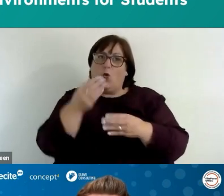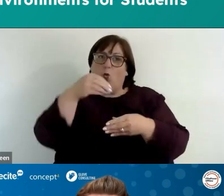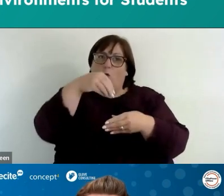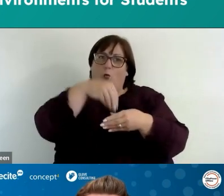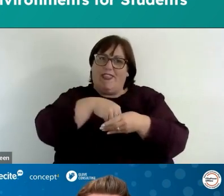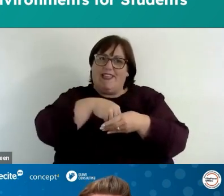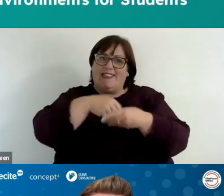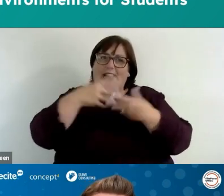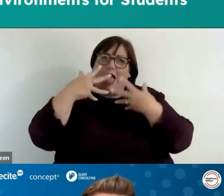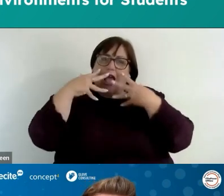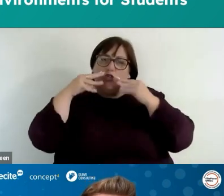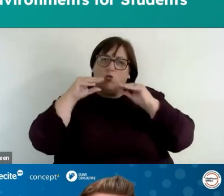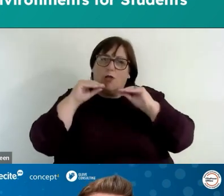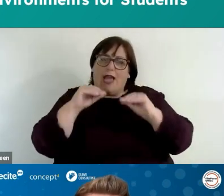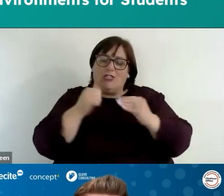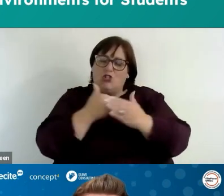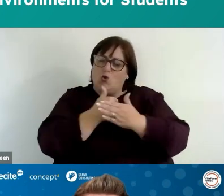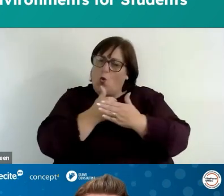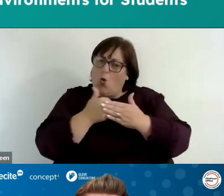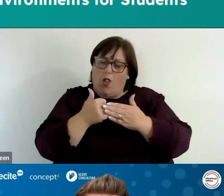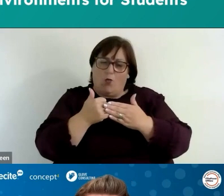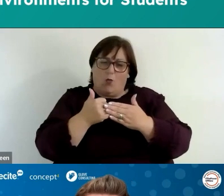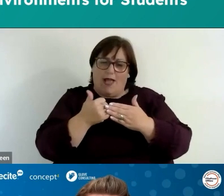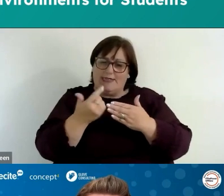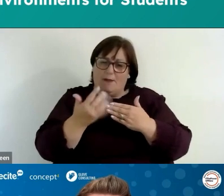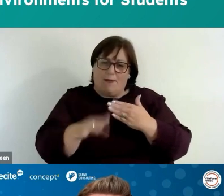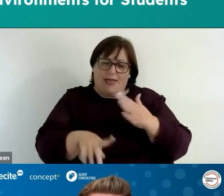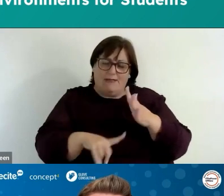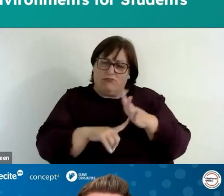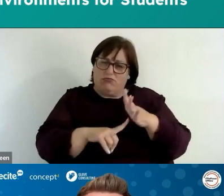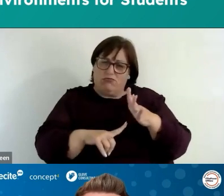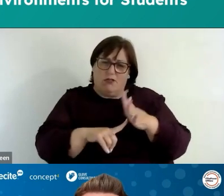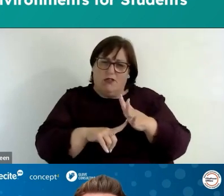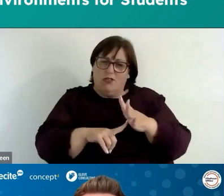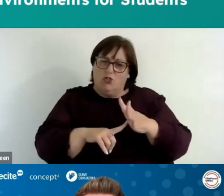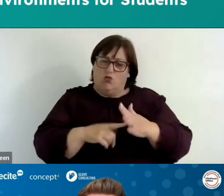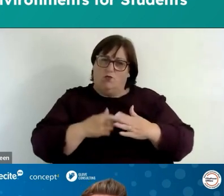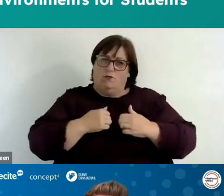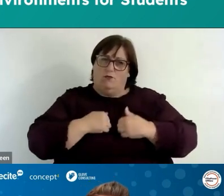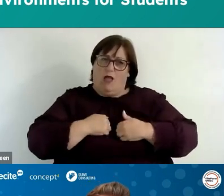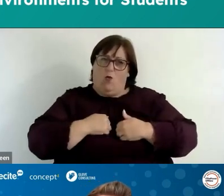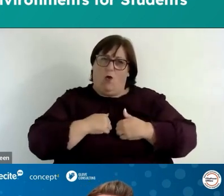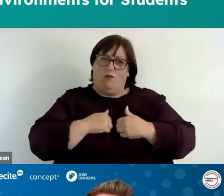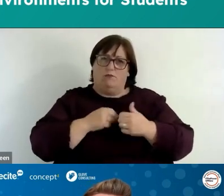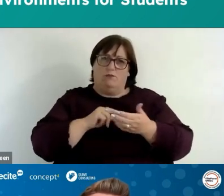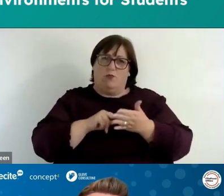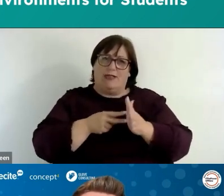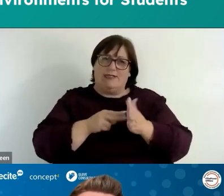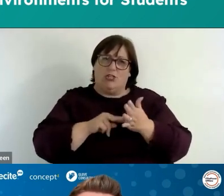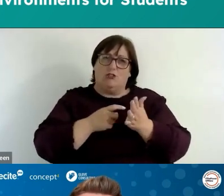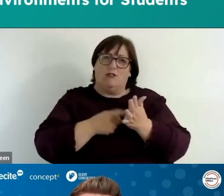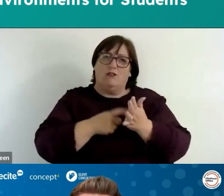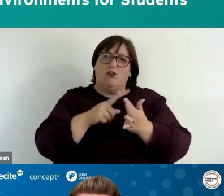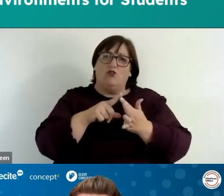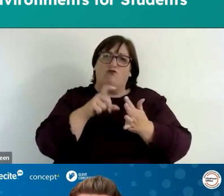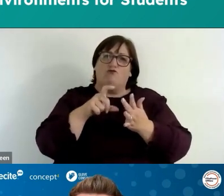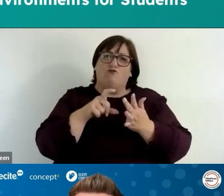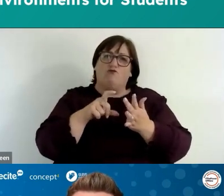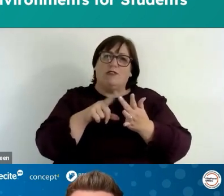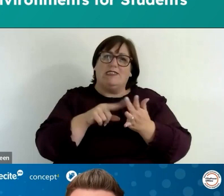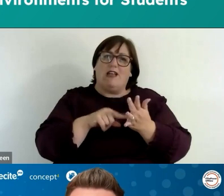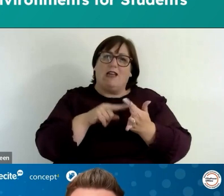Me. And as he said, it's massively connected to Ross Linnett, our founder's story. Ross was at university